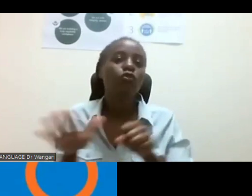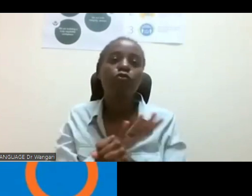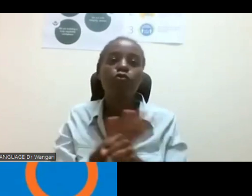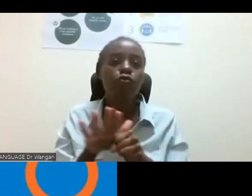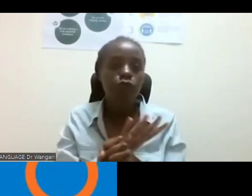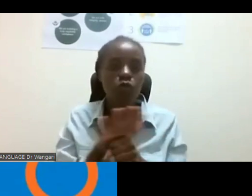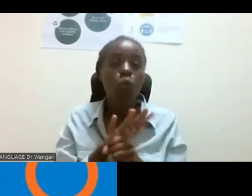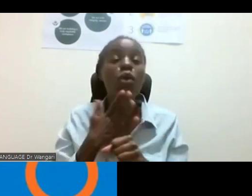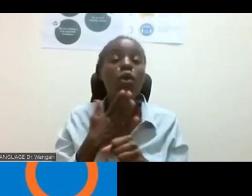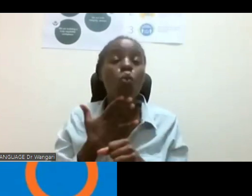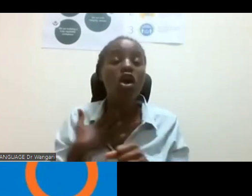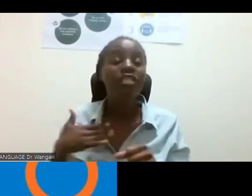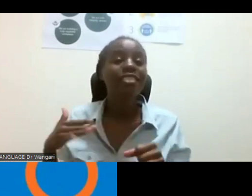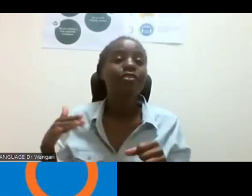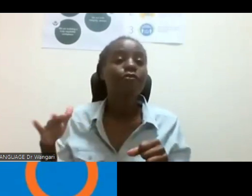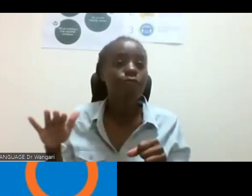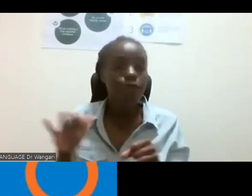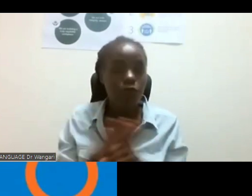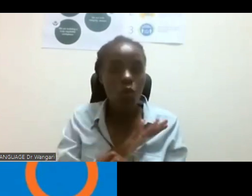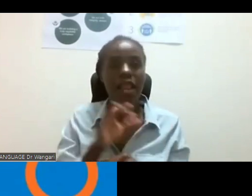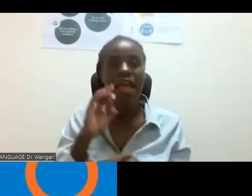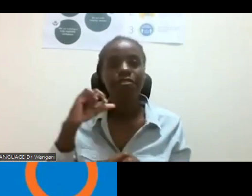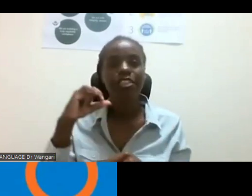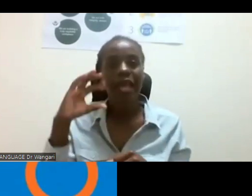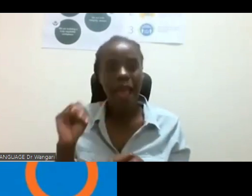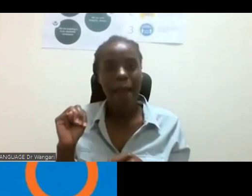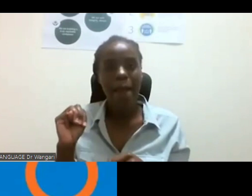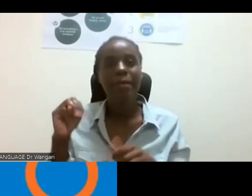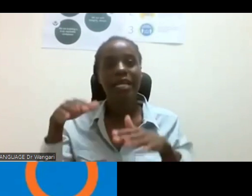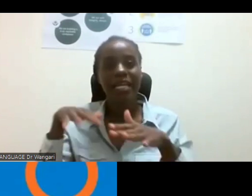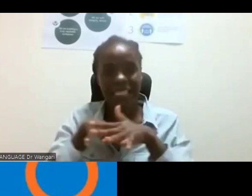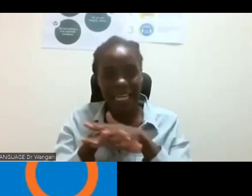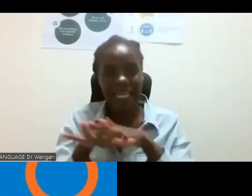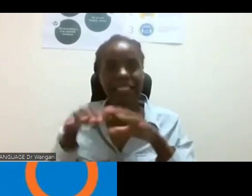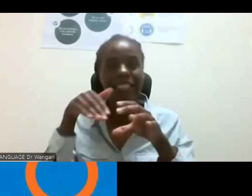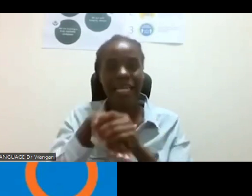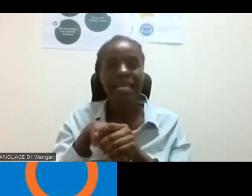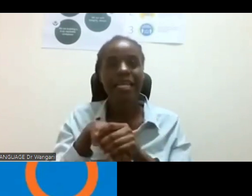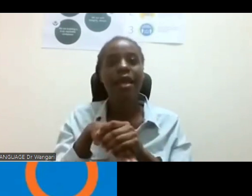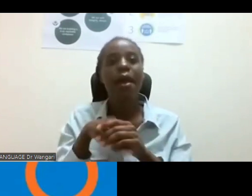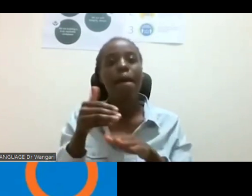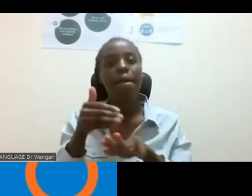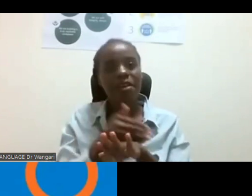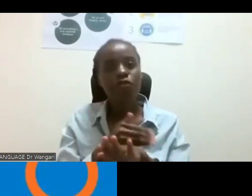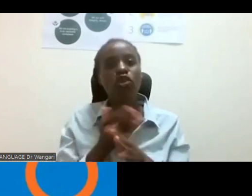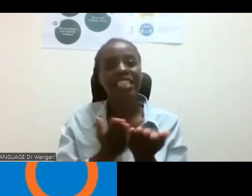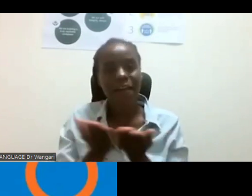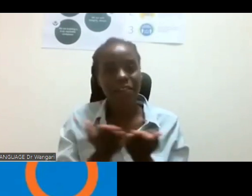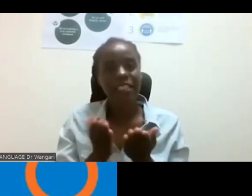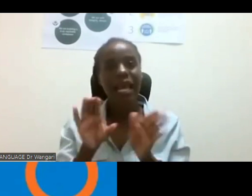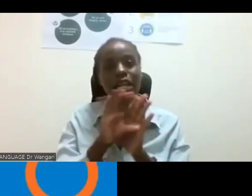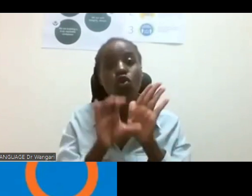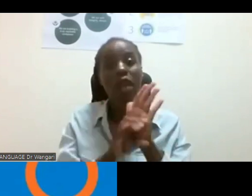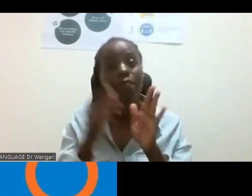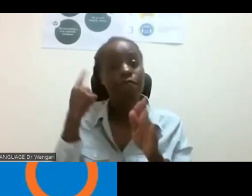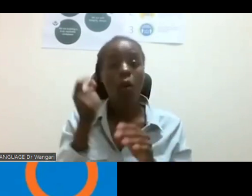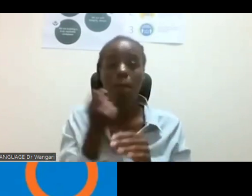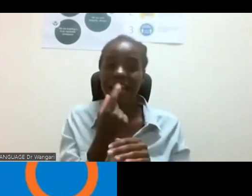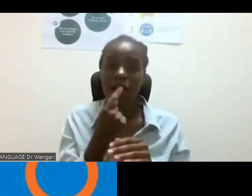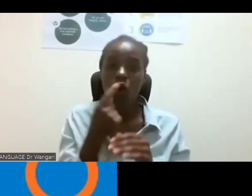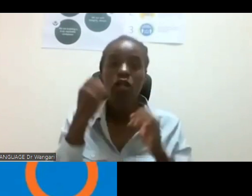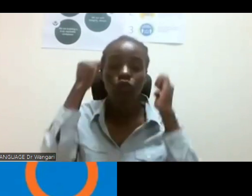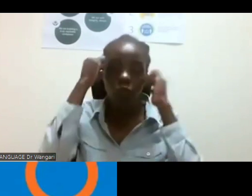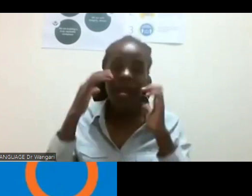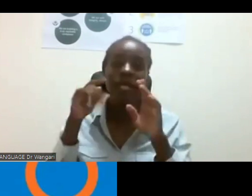sure that the content on FGM prevention and care is integrated into the pre-service curricula. In the meantime, we can reach those who are practicing,